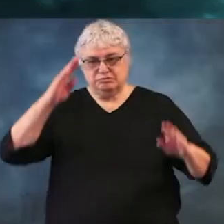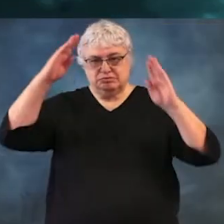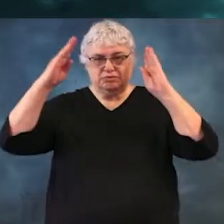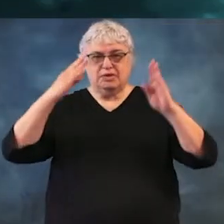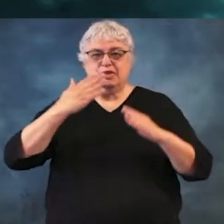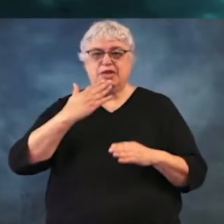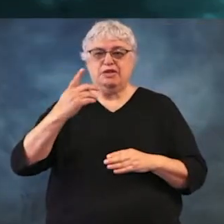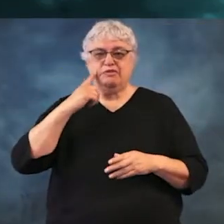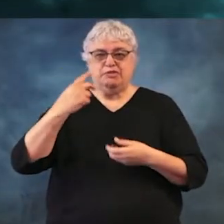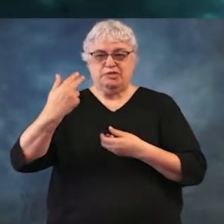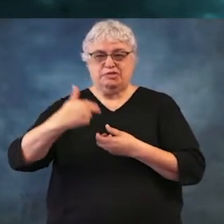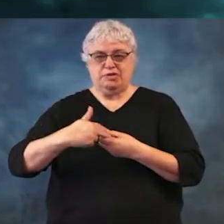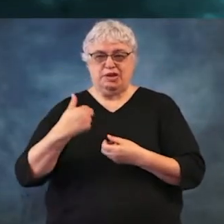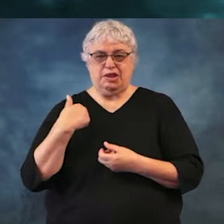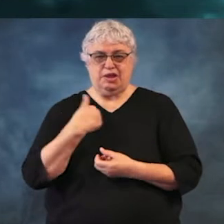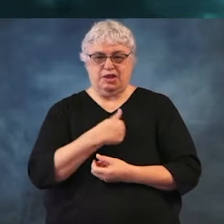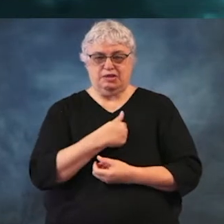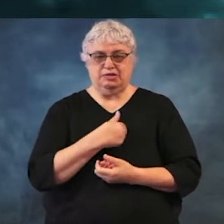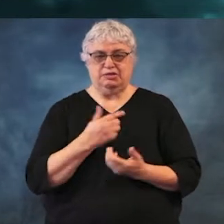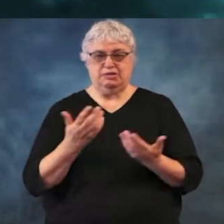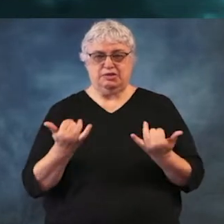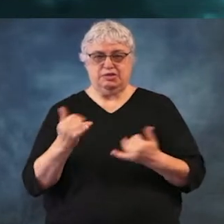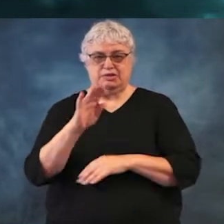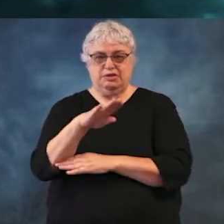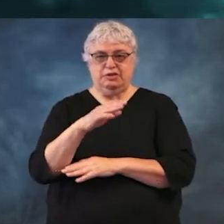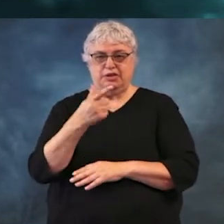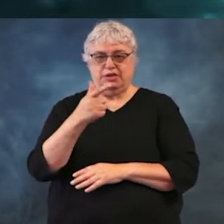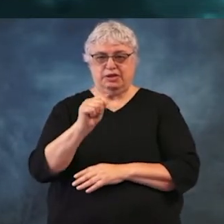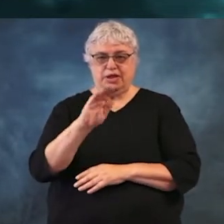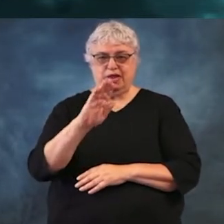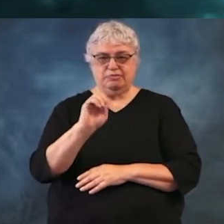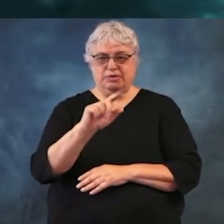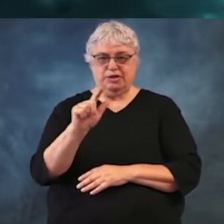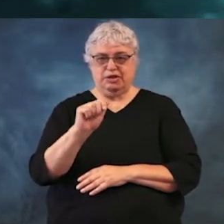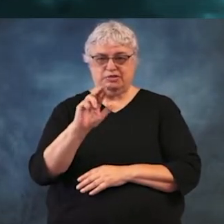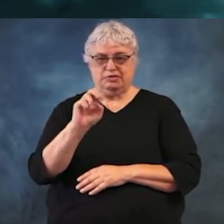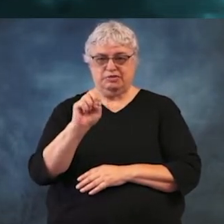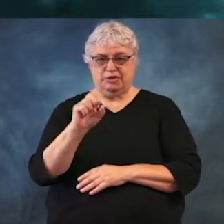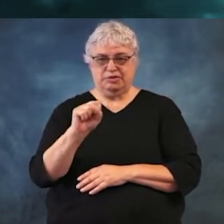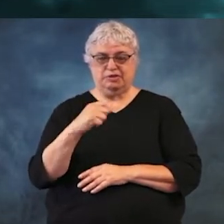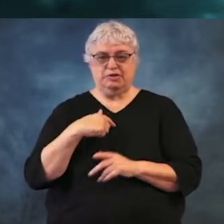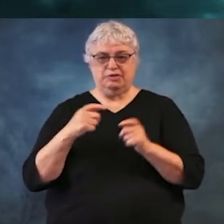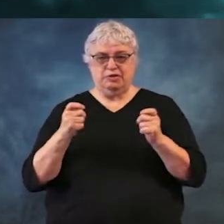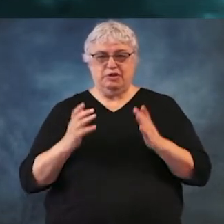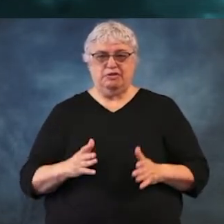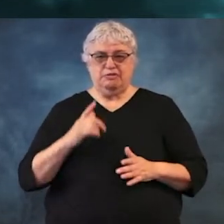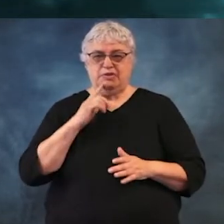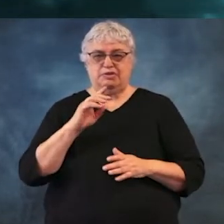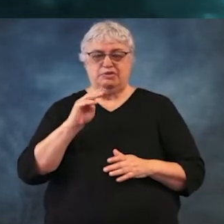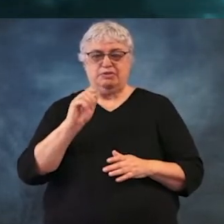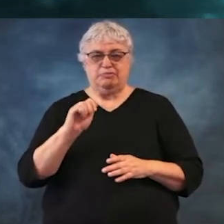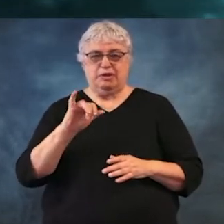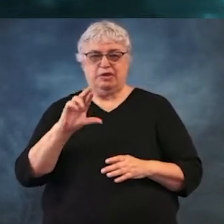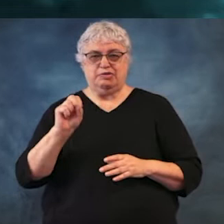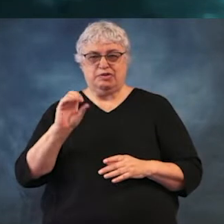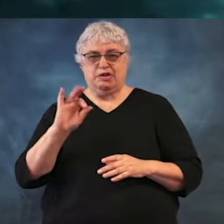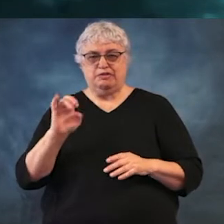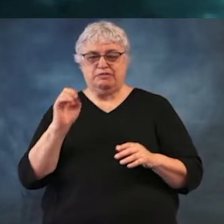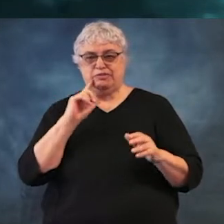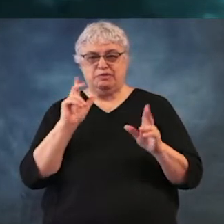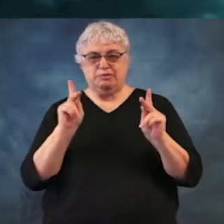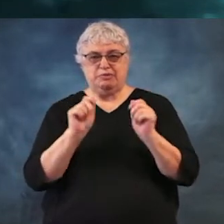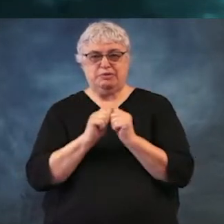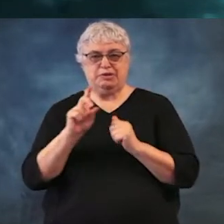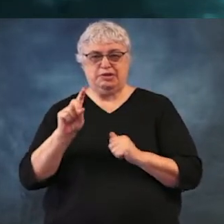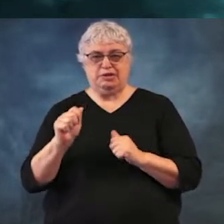Thank you, everyone, for joining us this afternoon. My name is Gabe Cazares. I'm the director of the Mayor's Office for People with